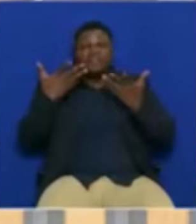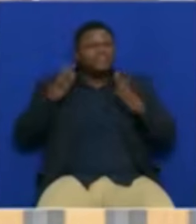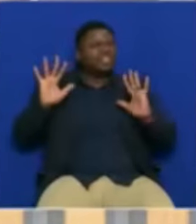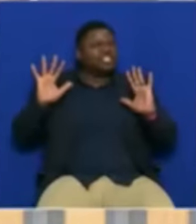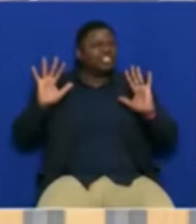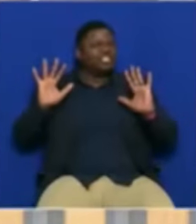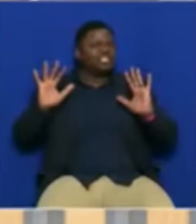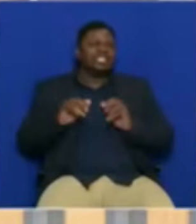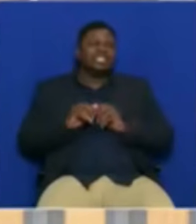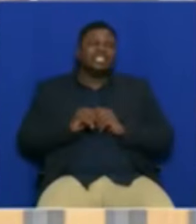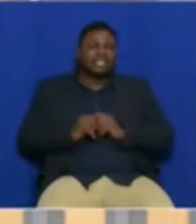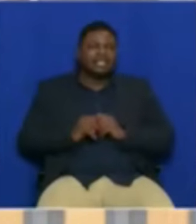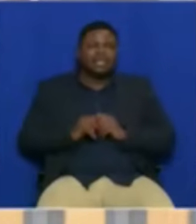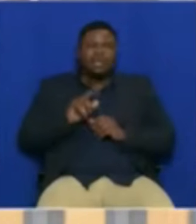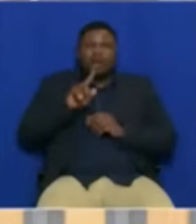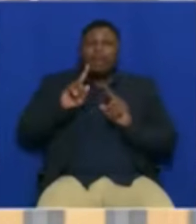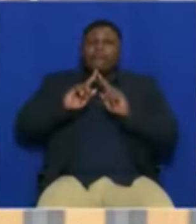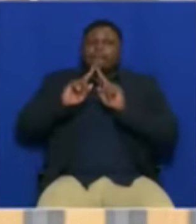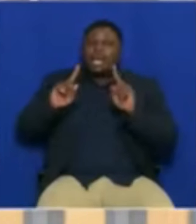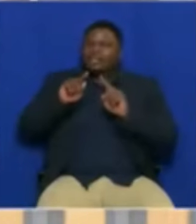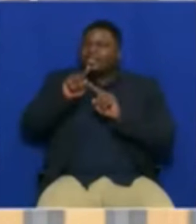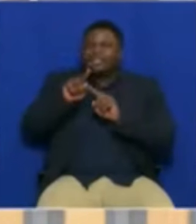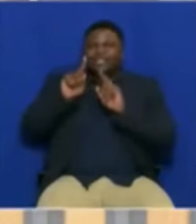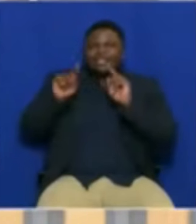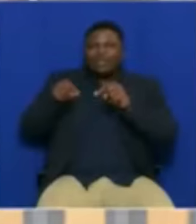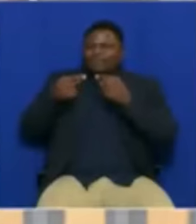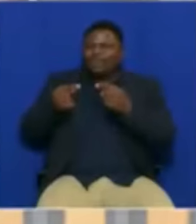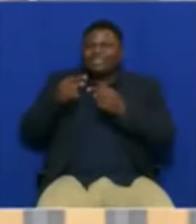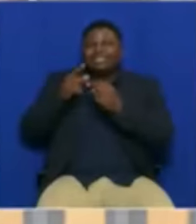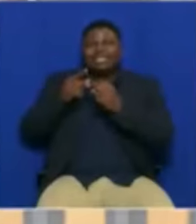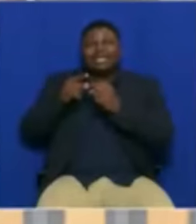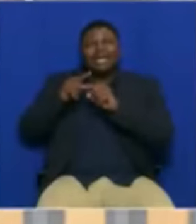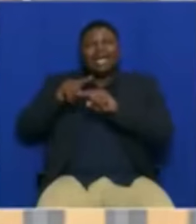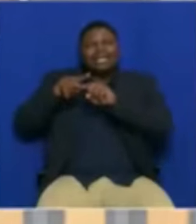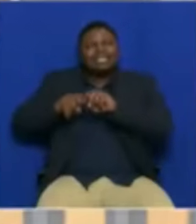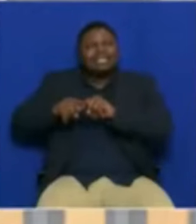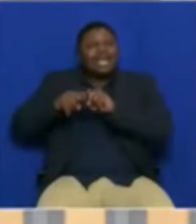what they are happy with. Is that what you are telling us?